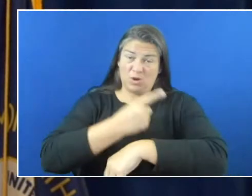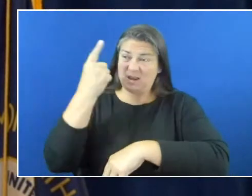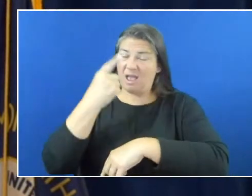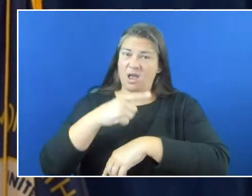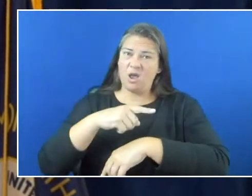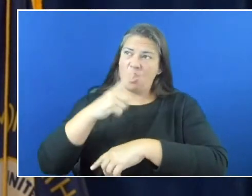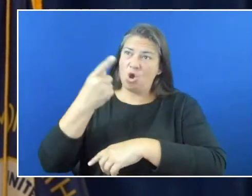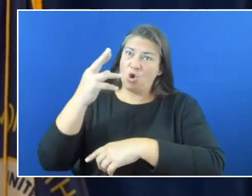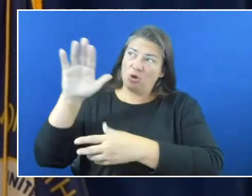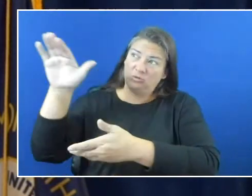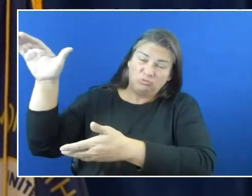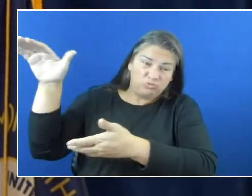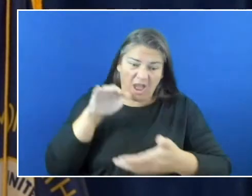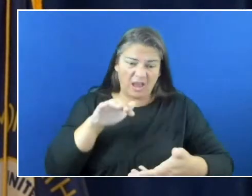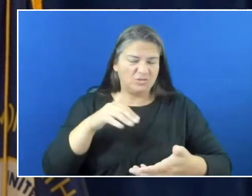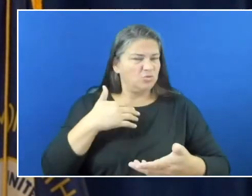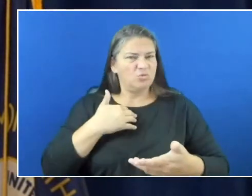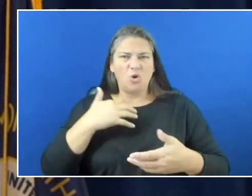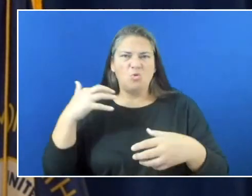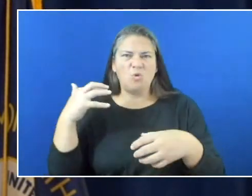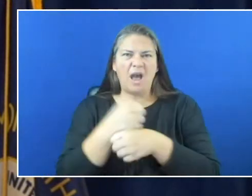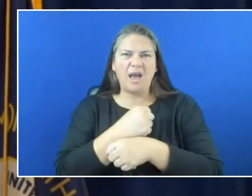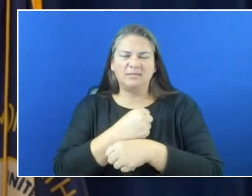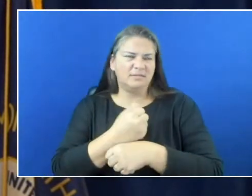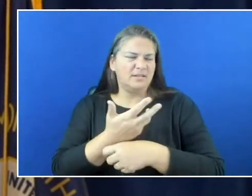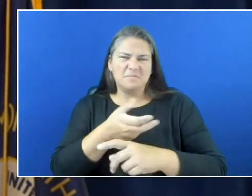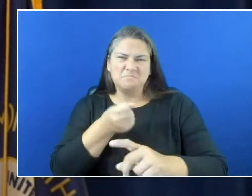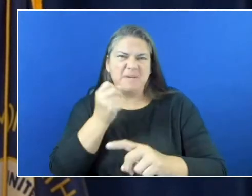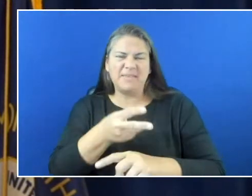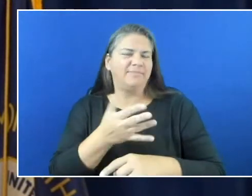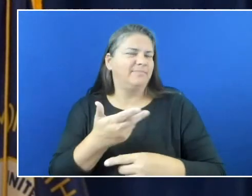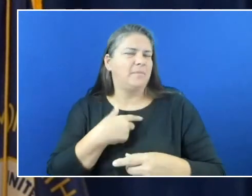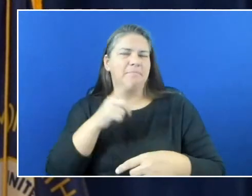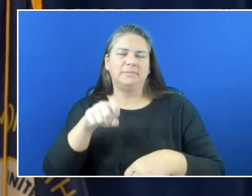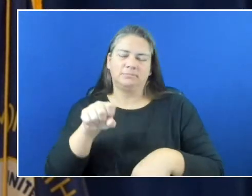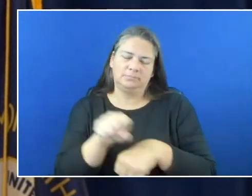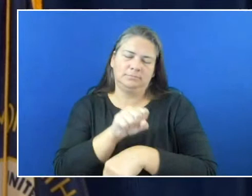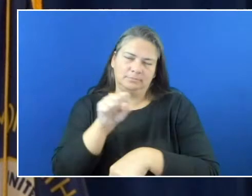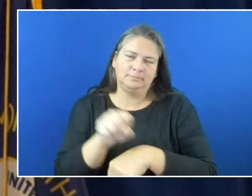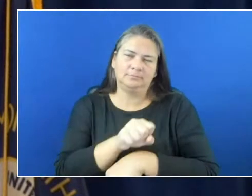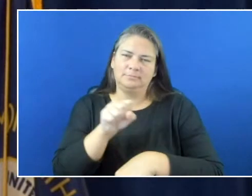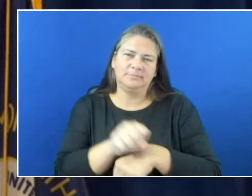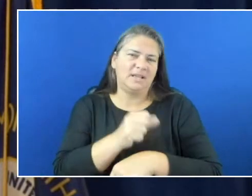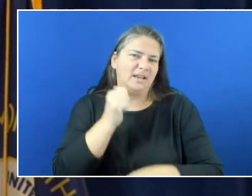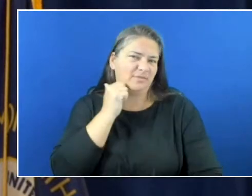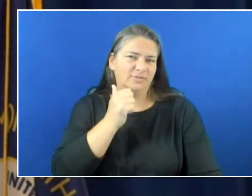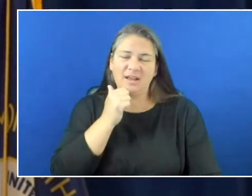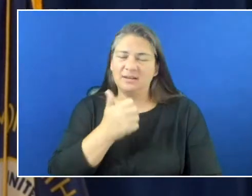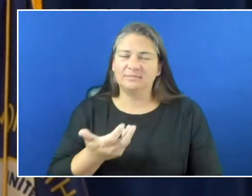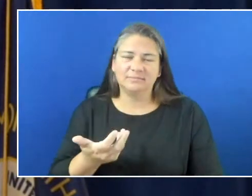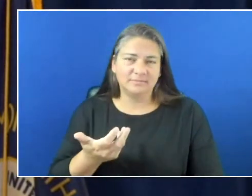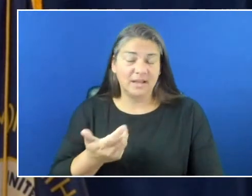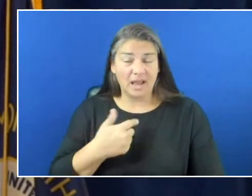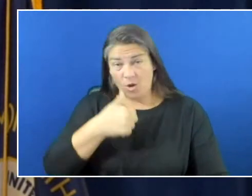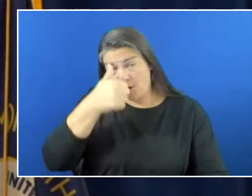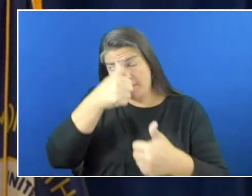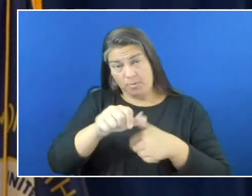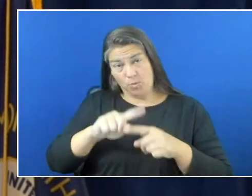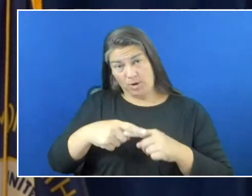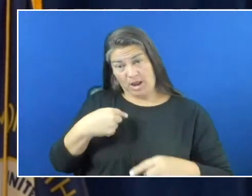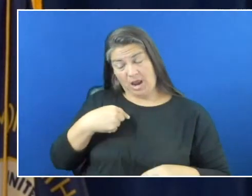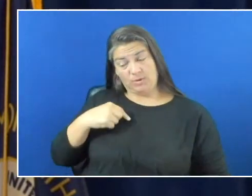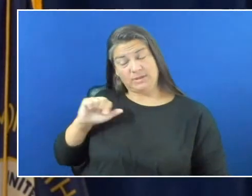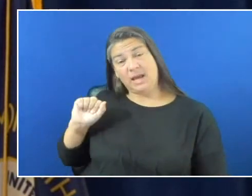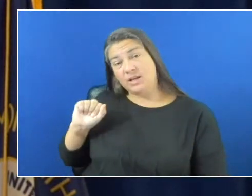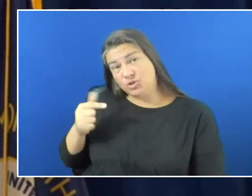work hard and hustle every day. I remember in my term as AG when we were able to secure